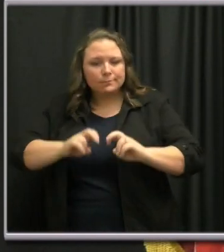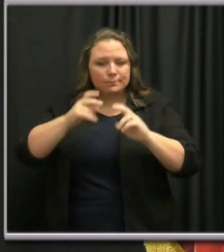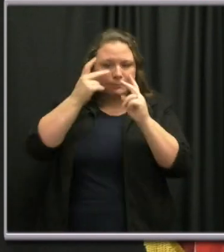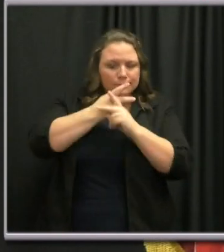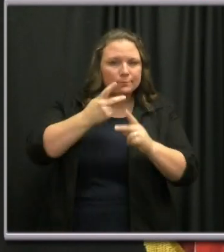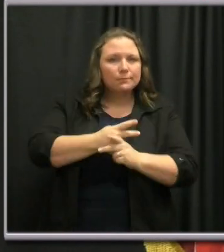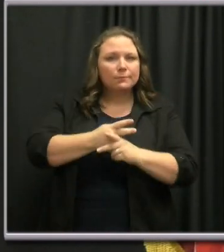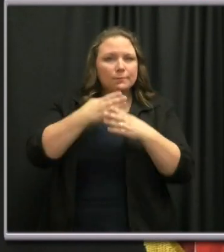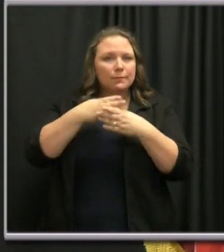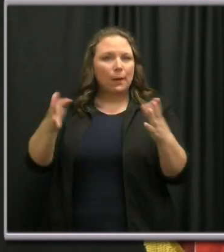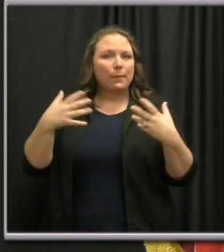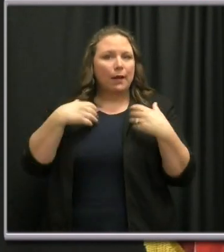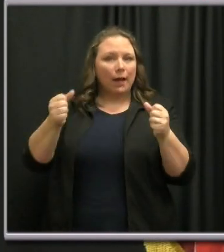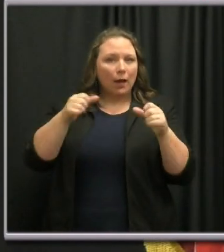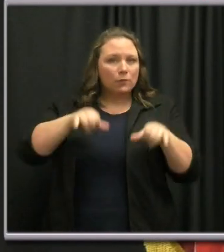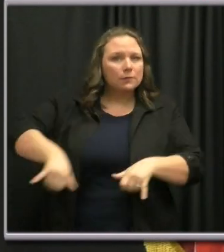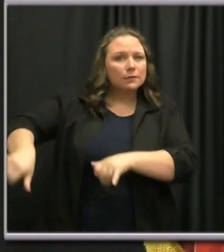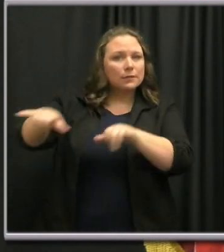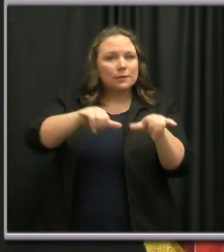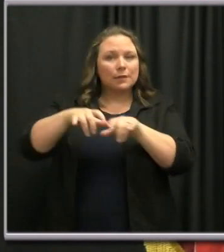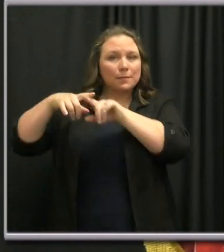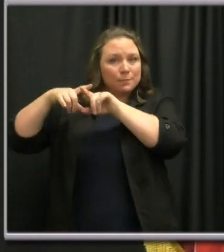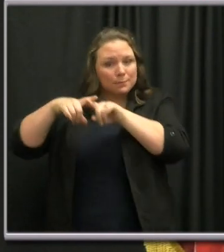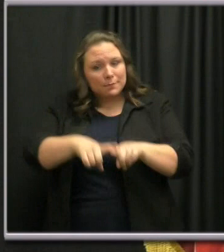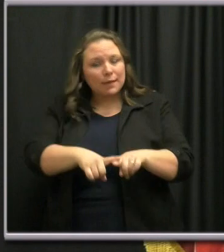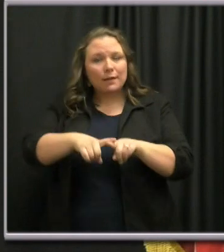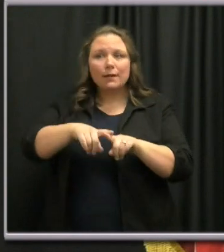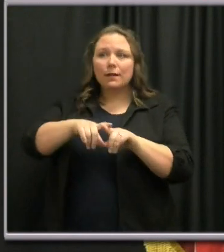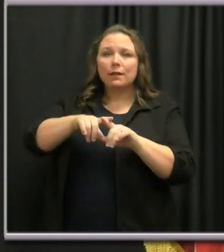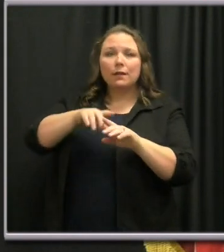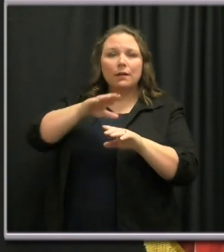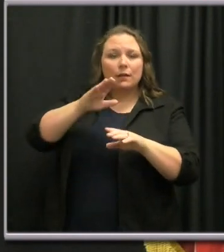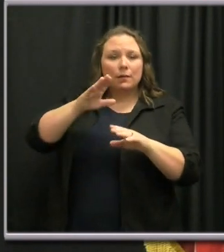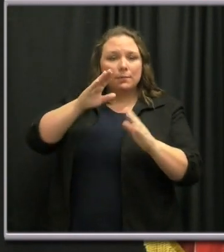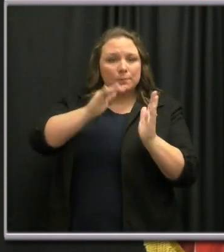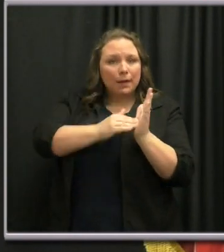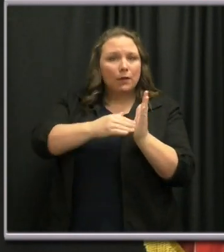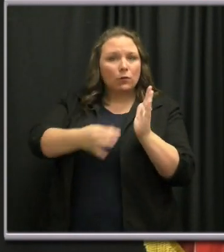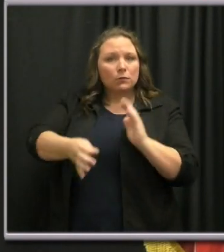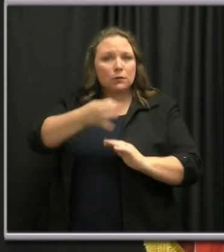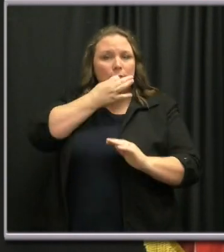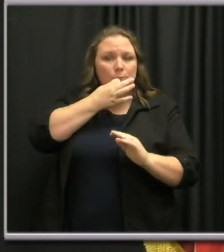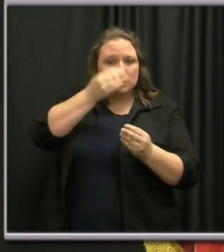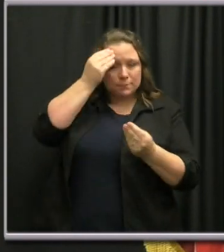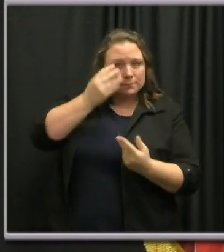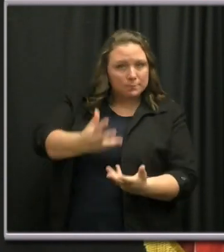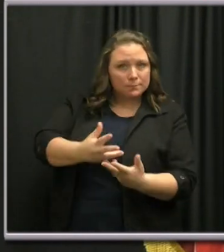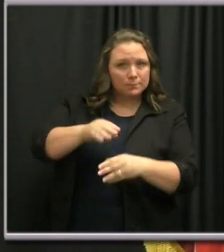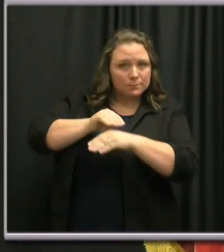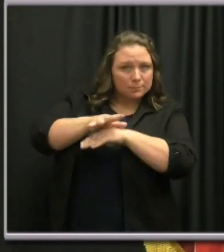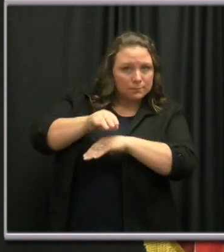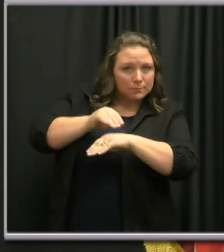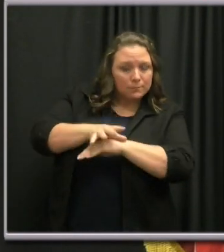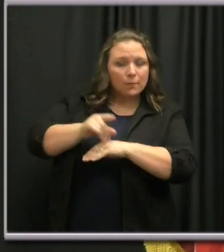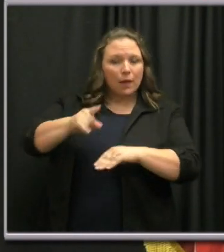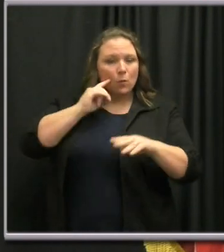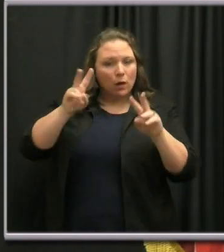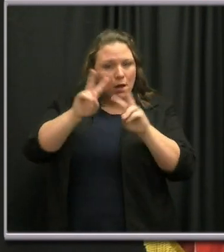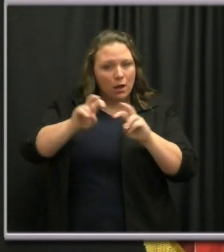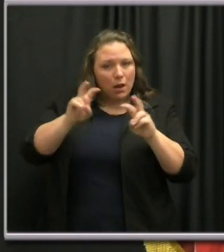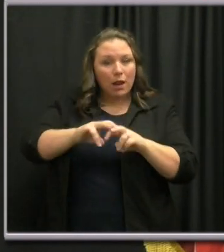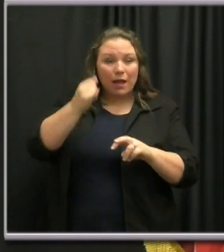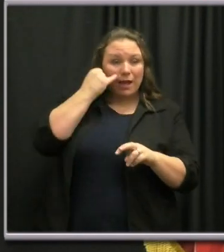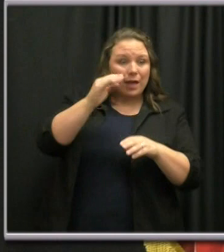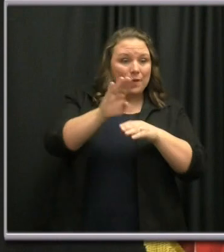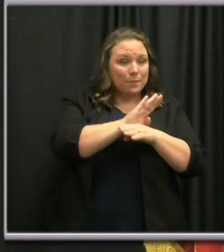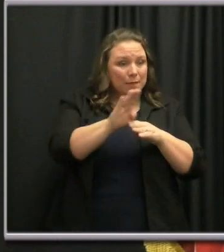standards based on the advice of medical experts. The task force will examine carefully when businesses